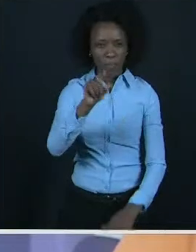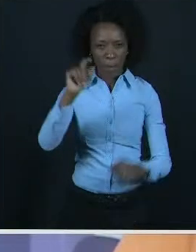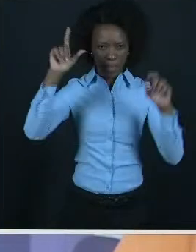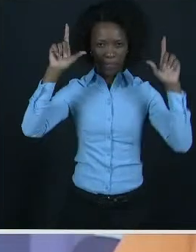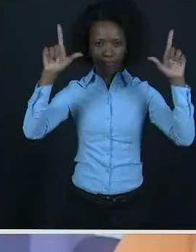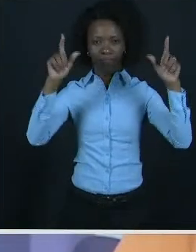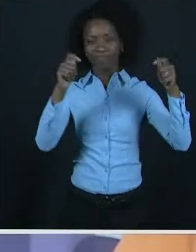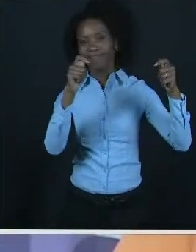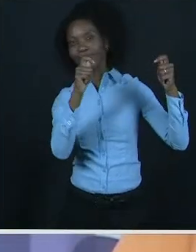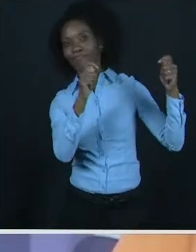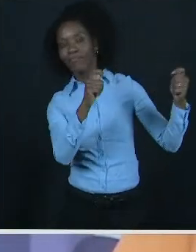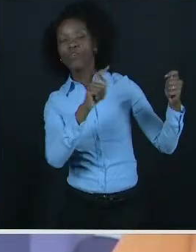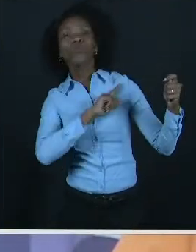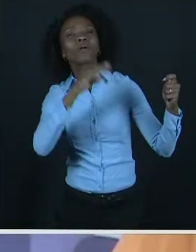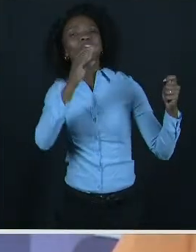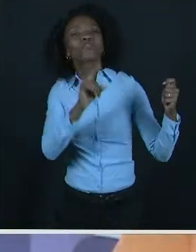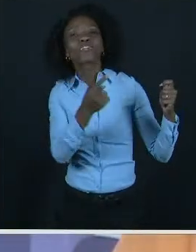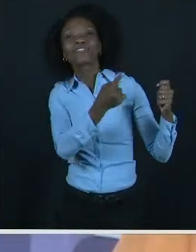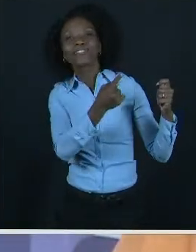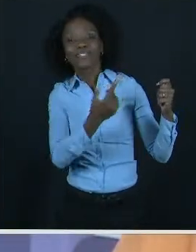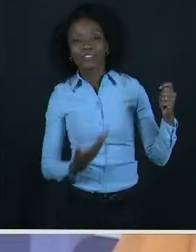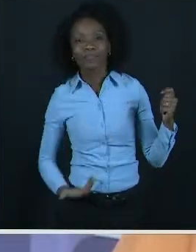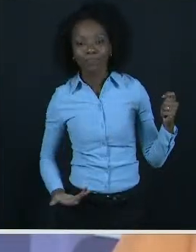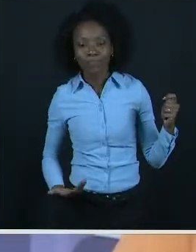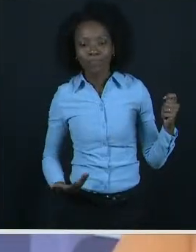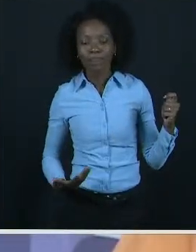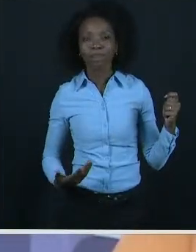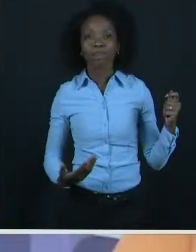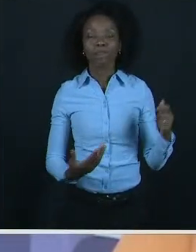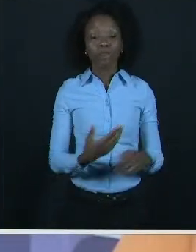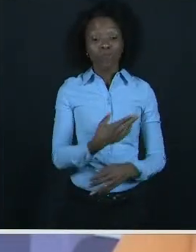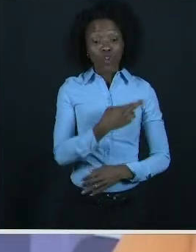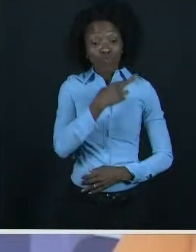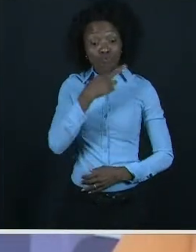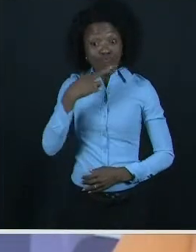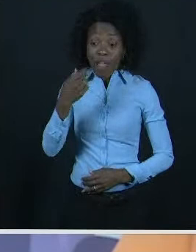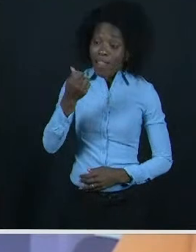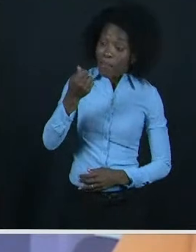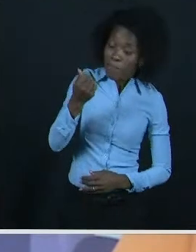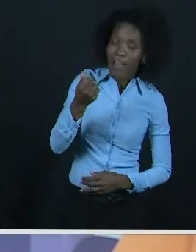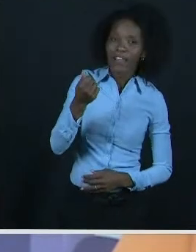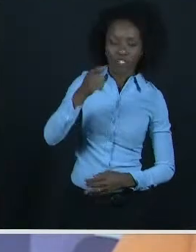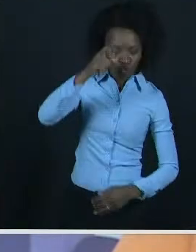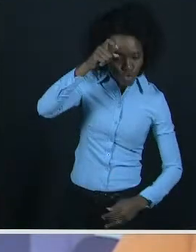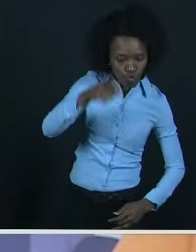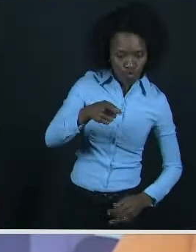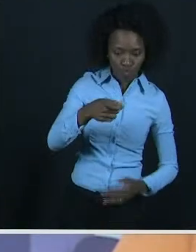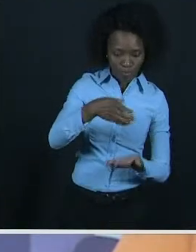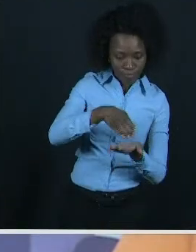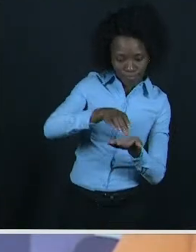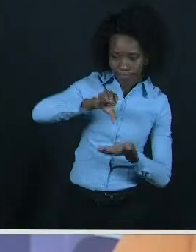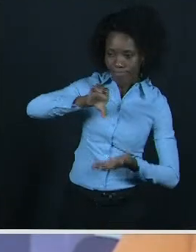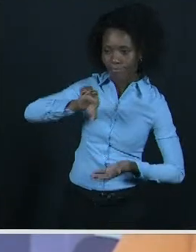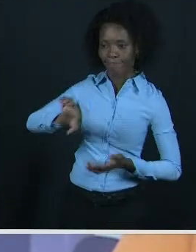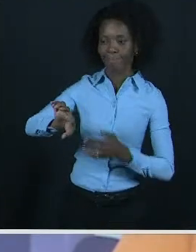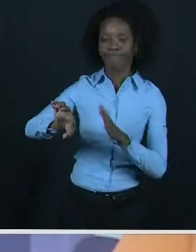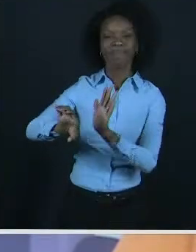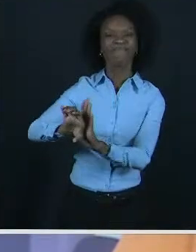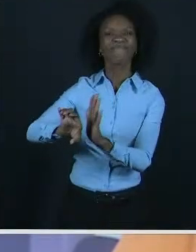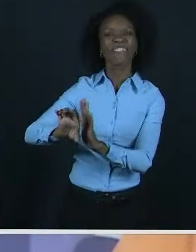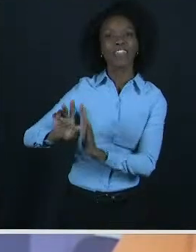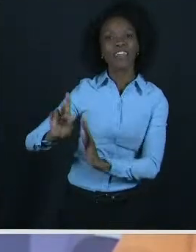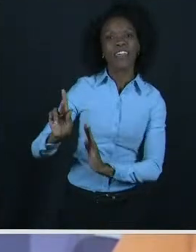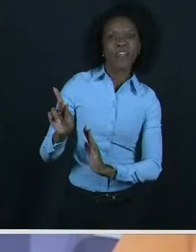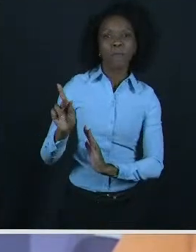it basically means that real money needs to be set aside so that we